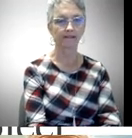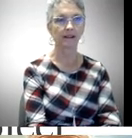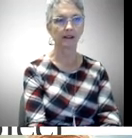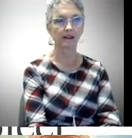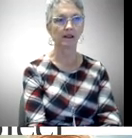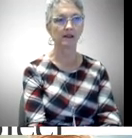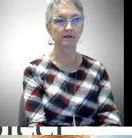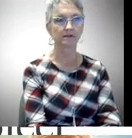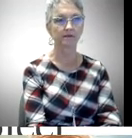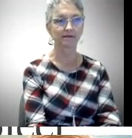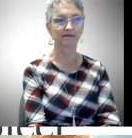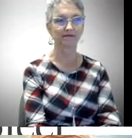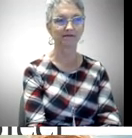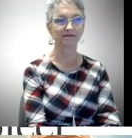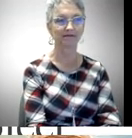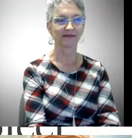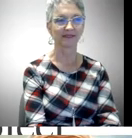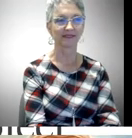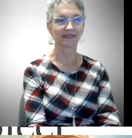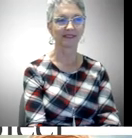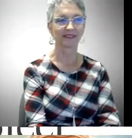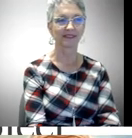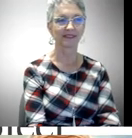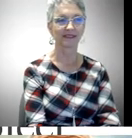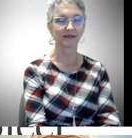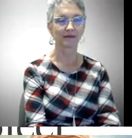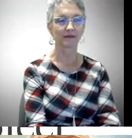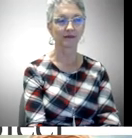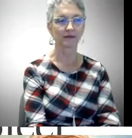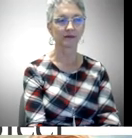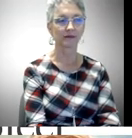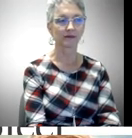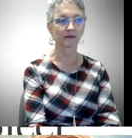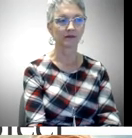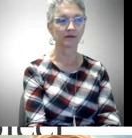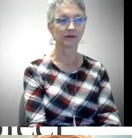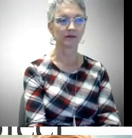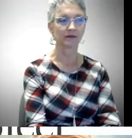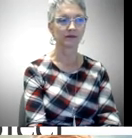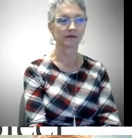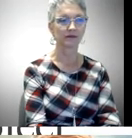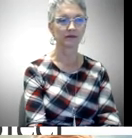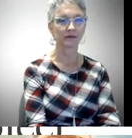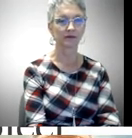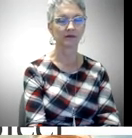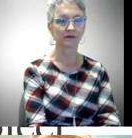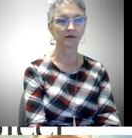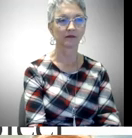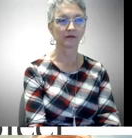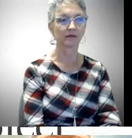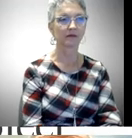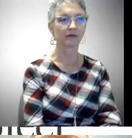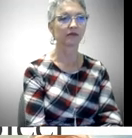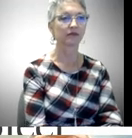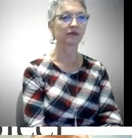really knew about the project because it wasn't really funded. But the reality is, we back